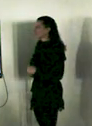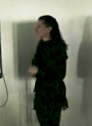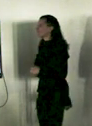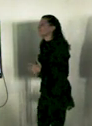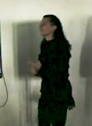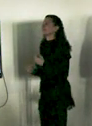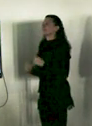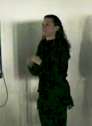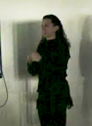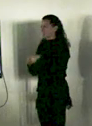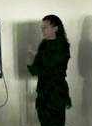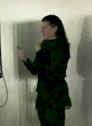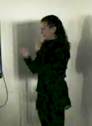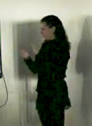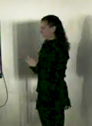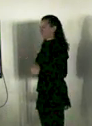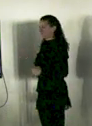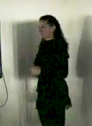that.